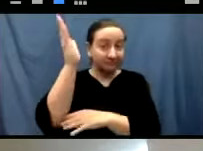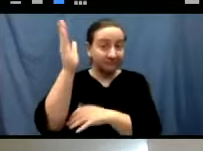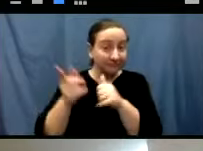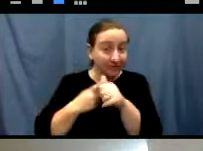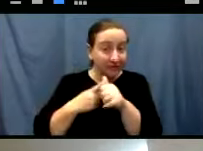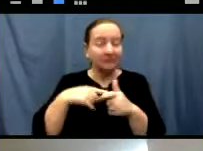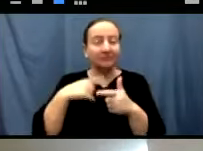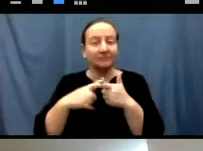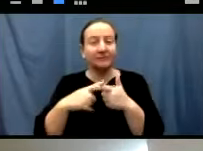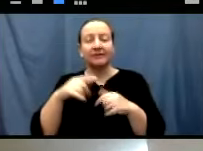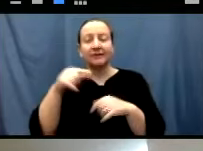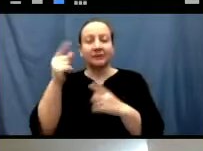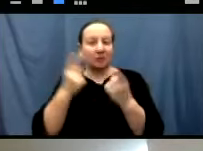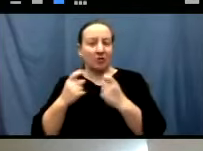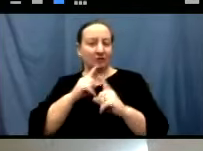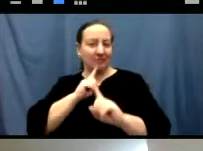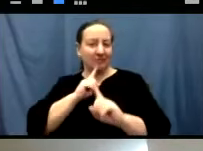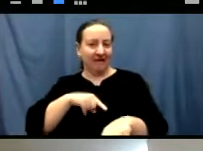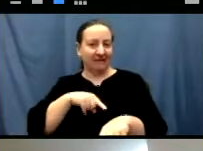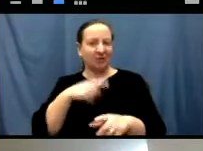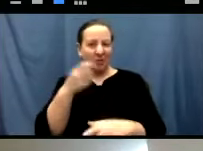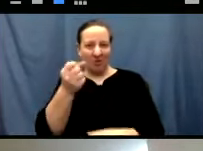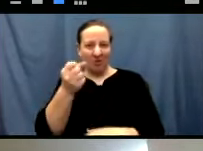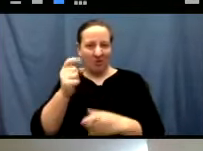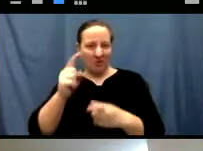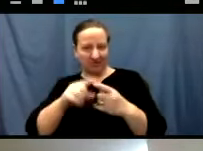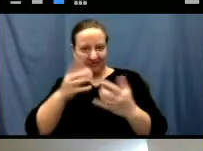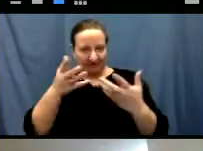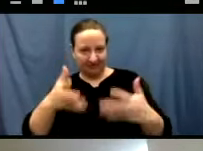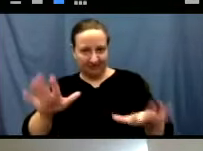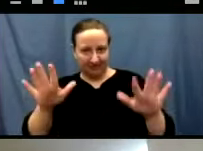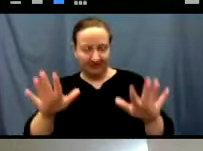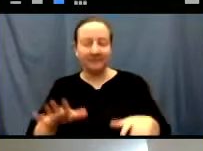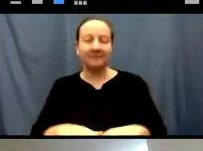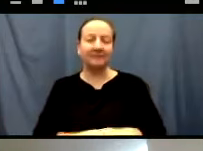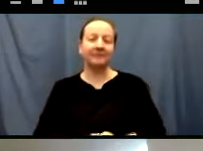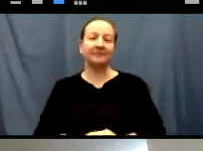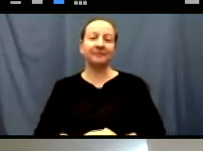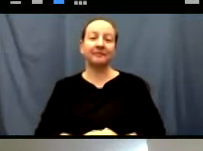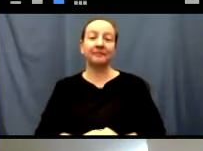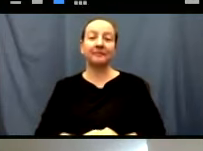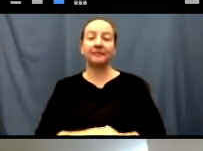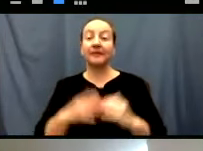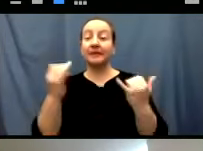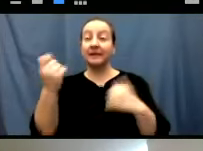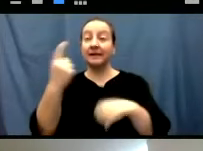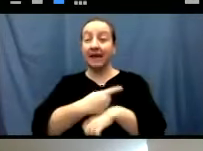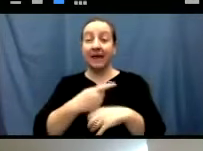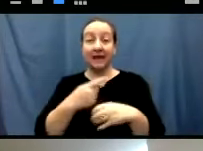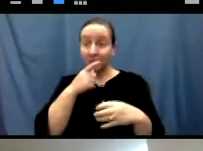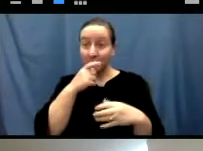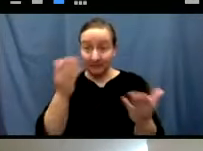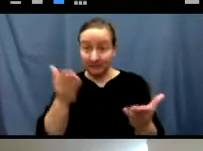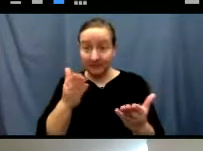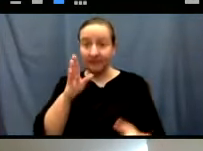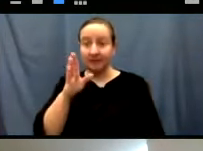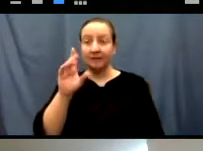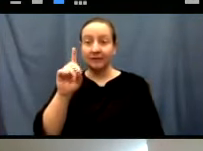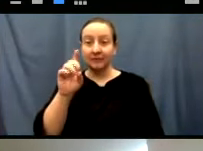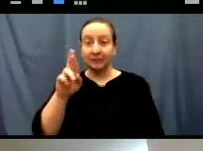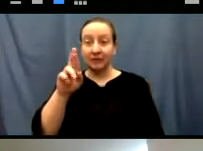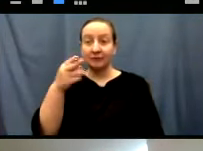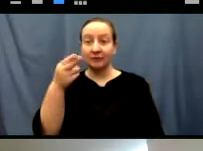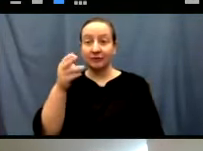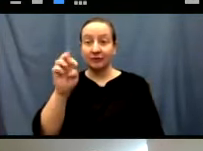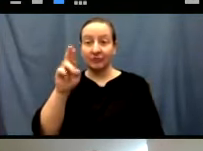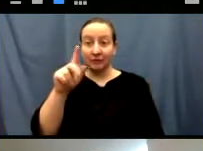a Q&A at the end. So please hold your questions until the end. And today with us, we have Dr. Rachel Hurley,